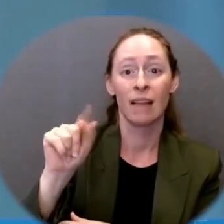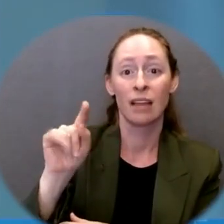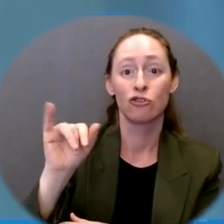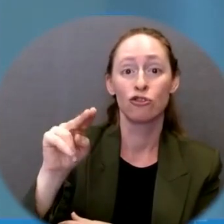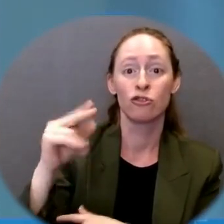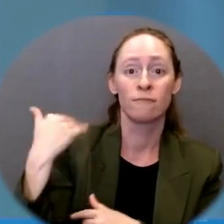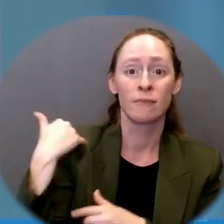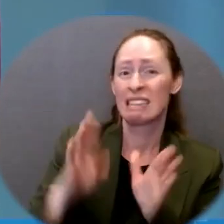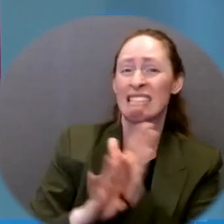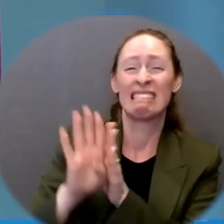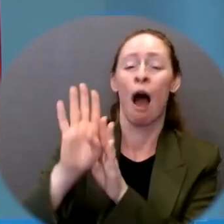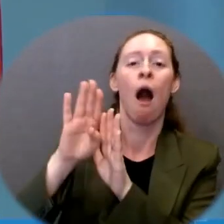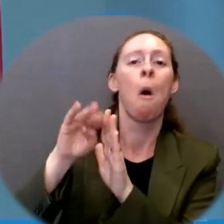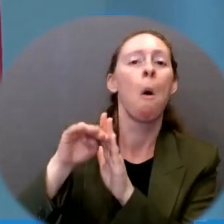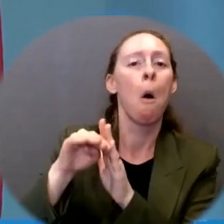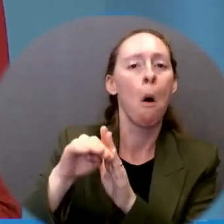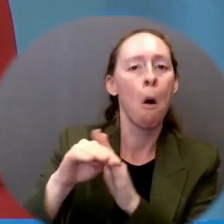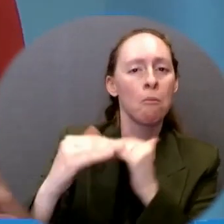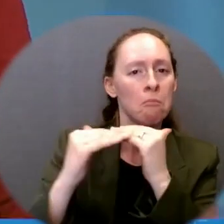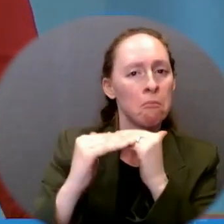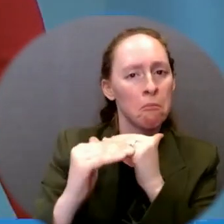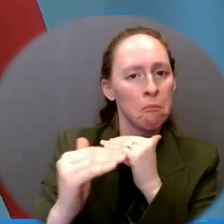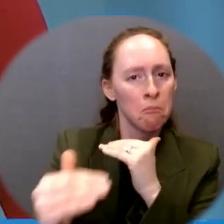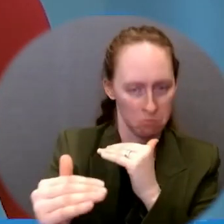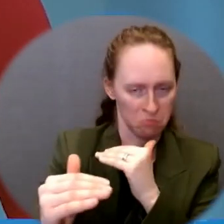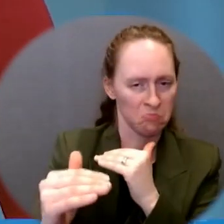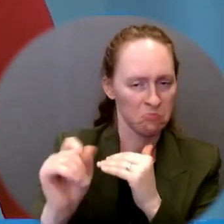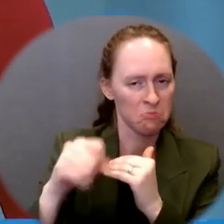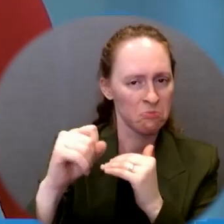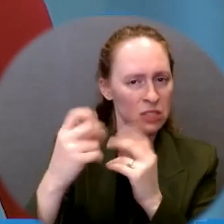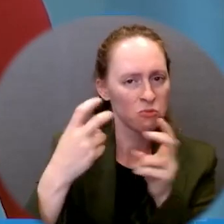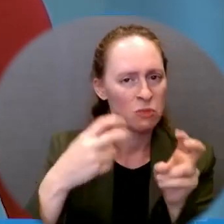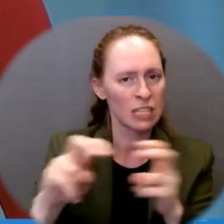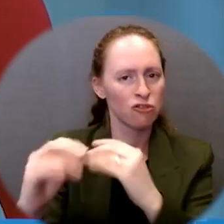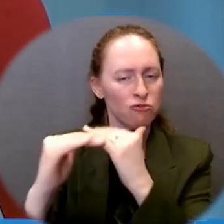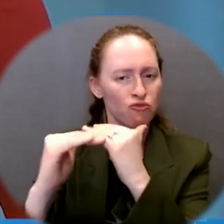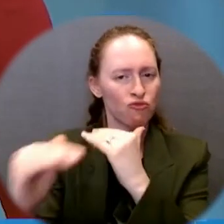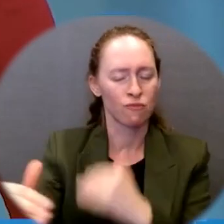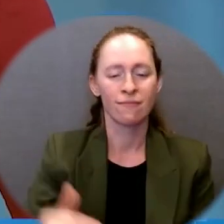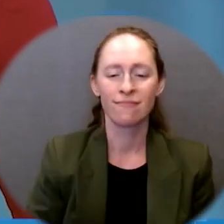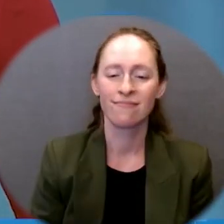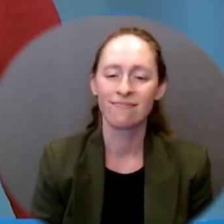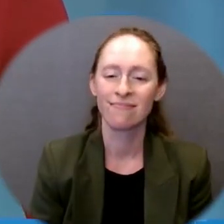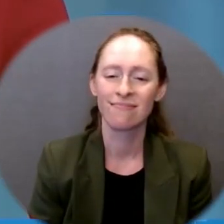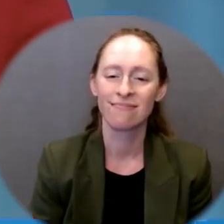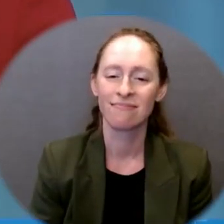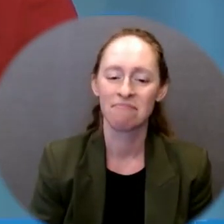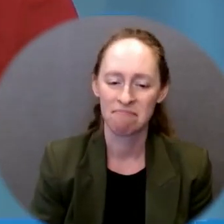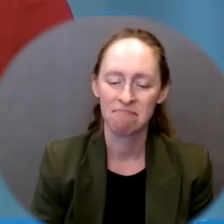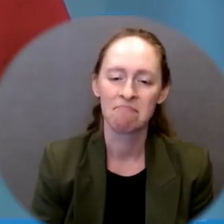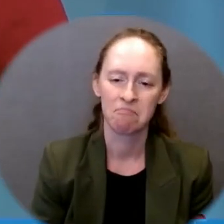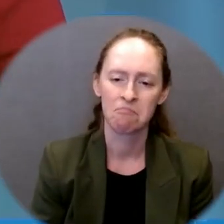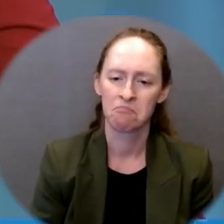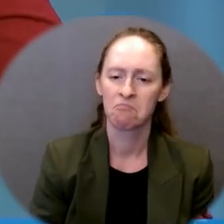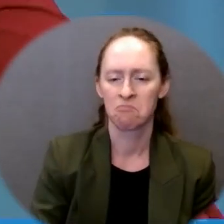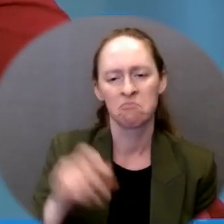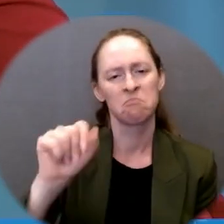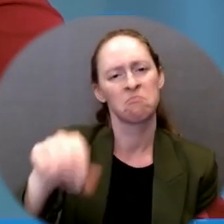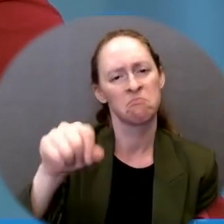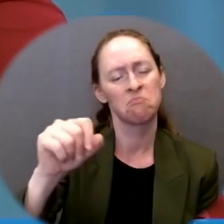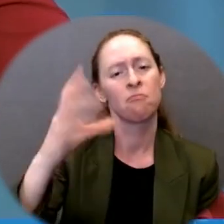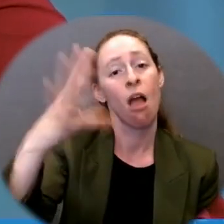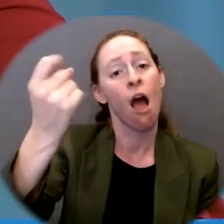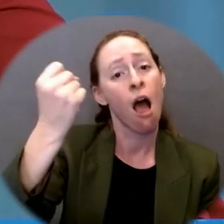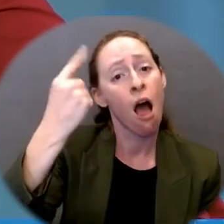of growth in the job market, so we believe in the transition remains possible. We believe that we will get to a strong and